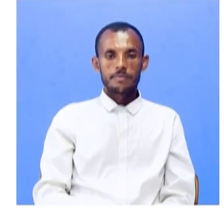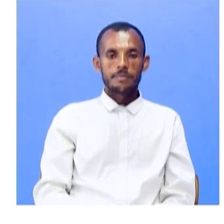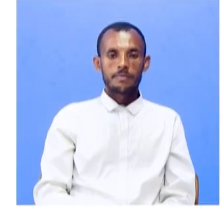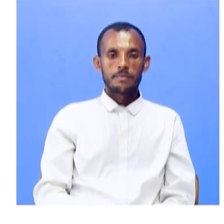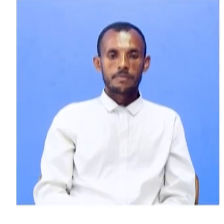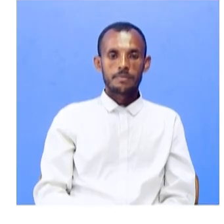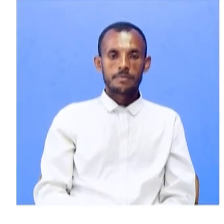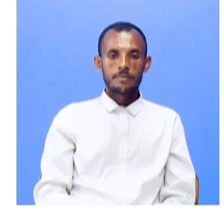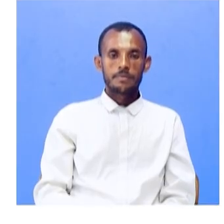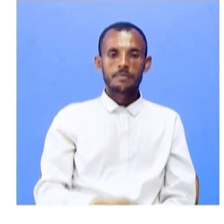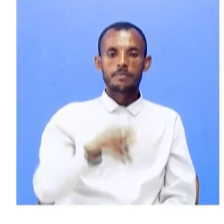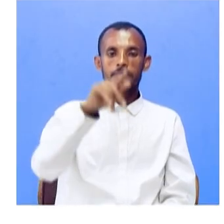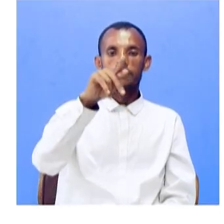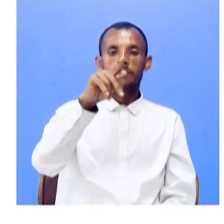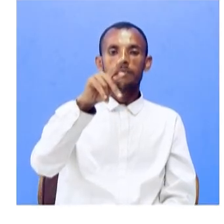Kite.